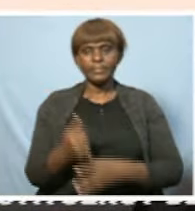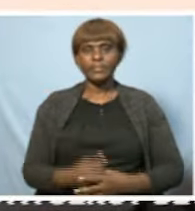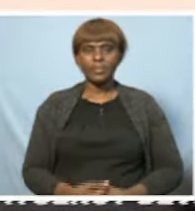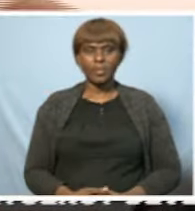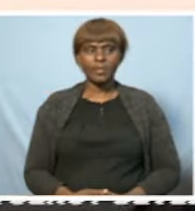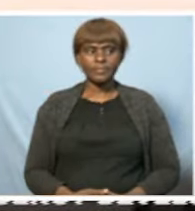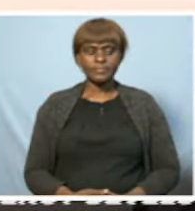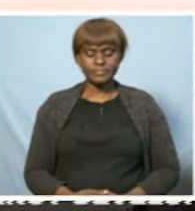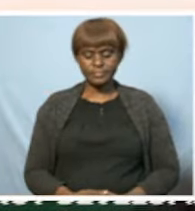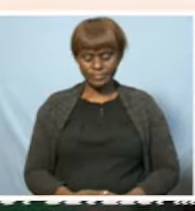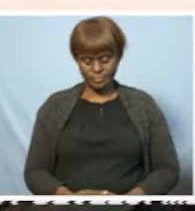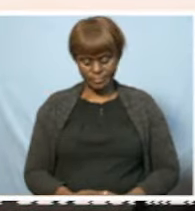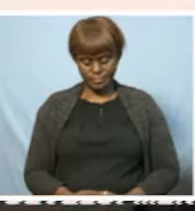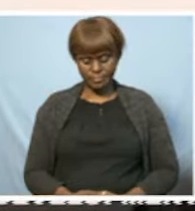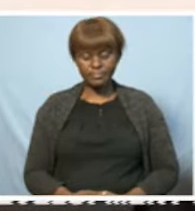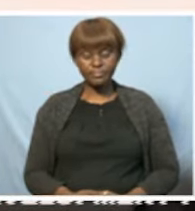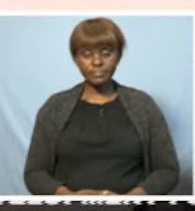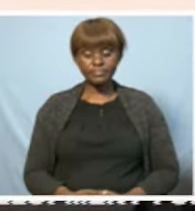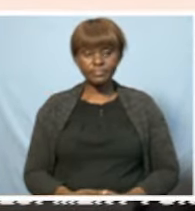Appendix C3.